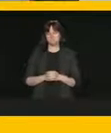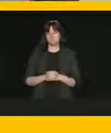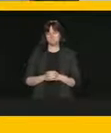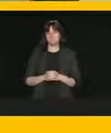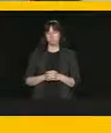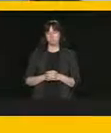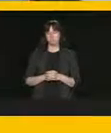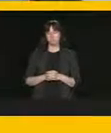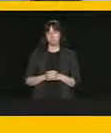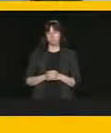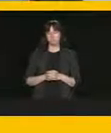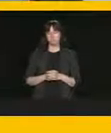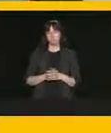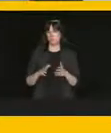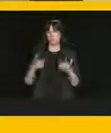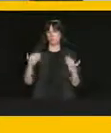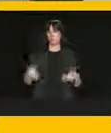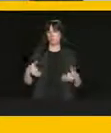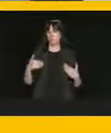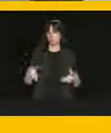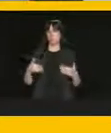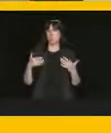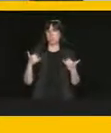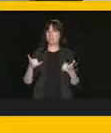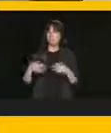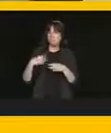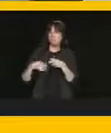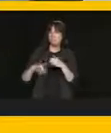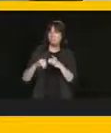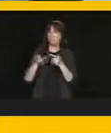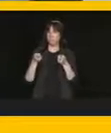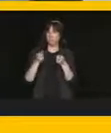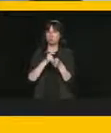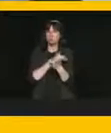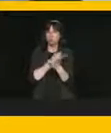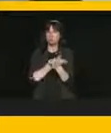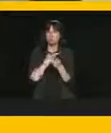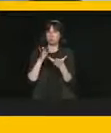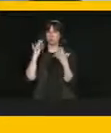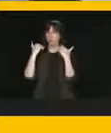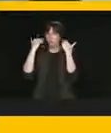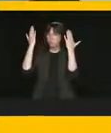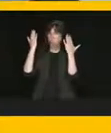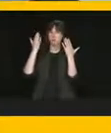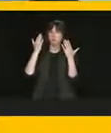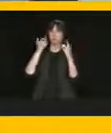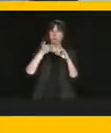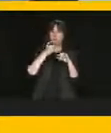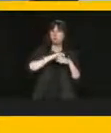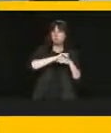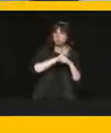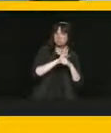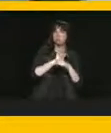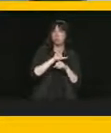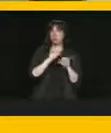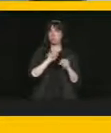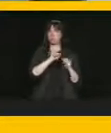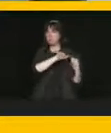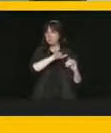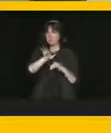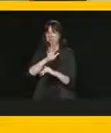of COVID-19, where we're facing huge challenges with respect to the capacity of our healthcare system to